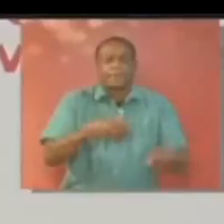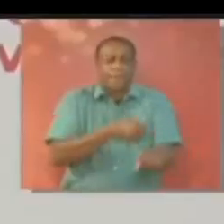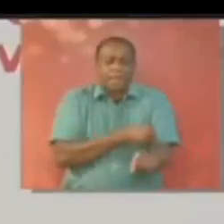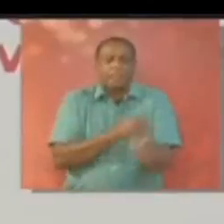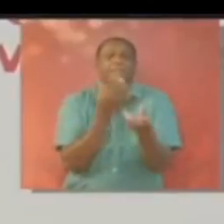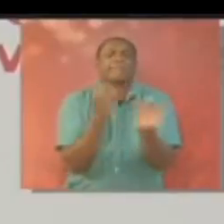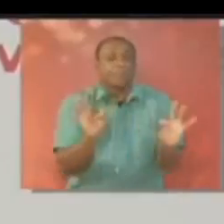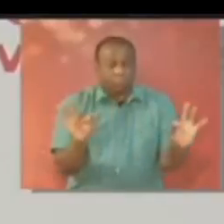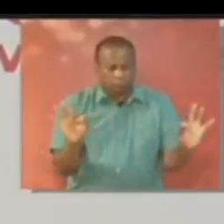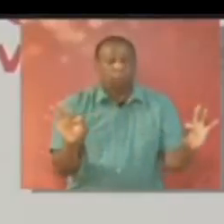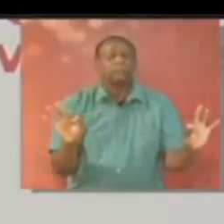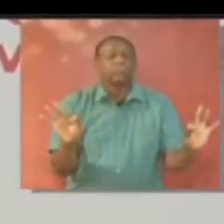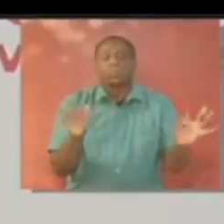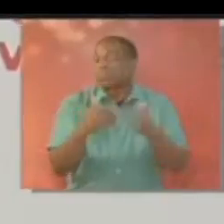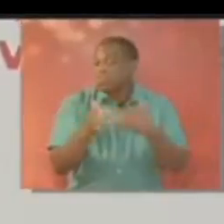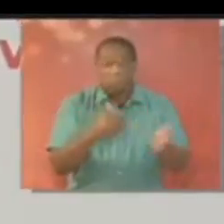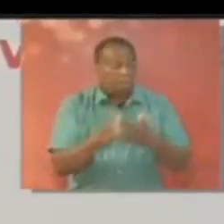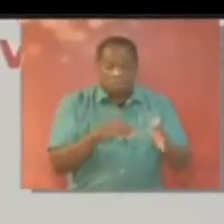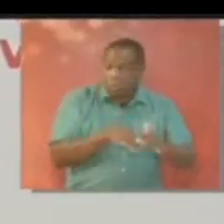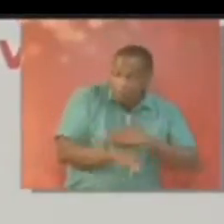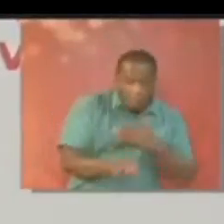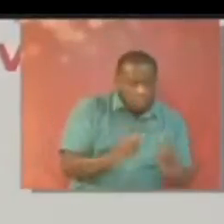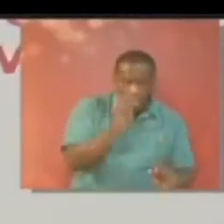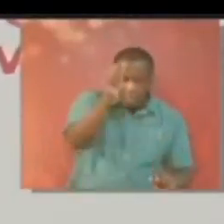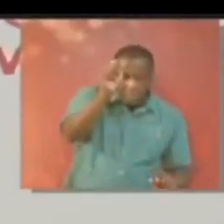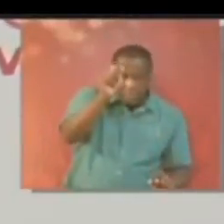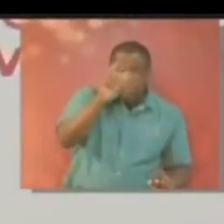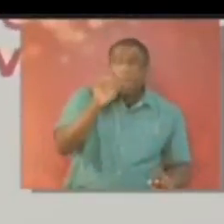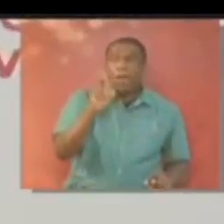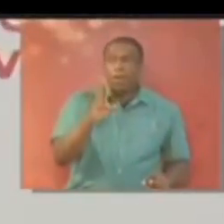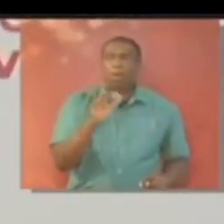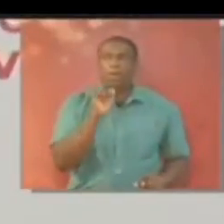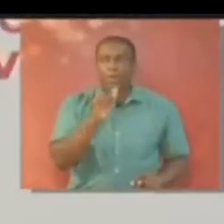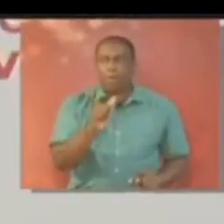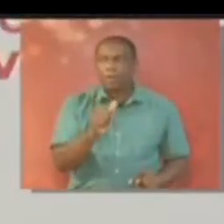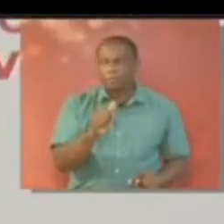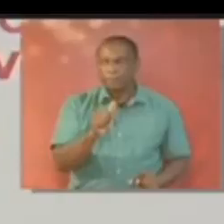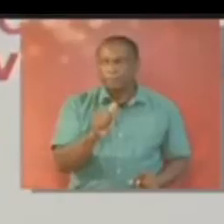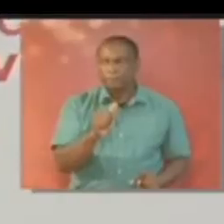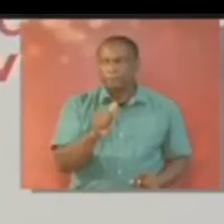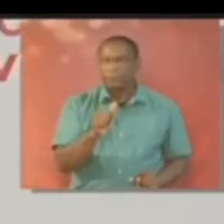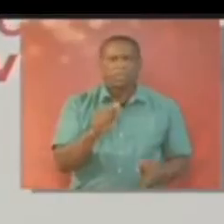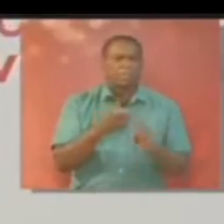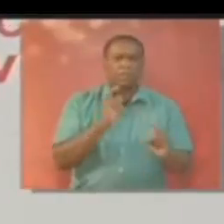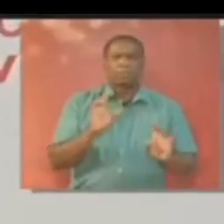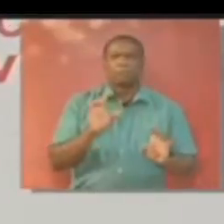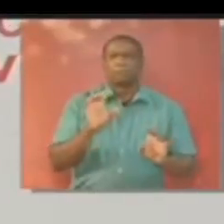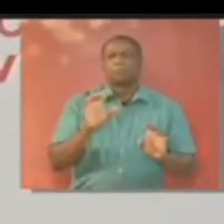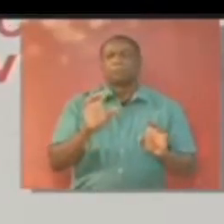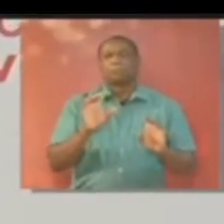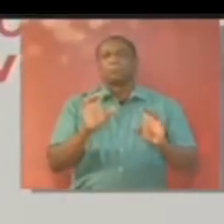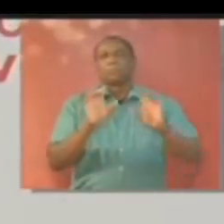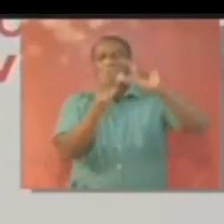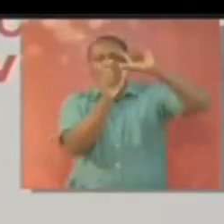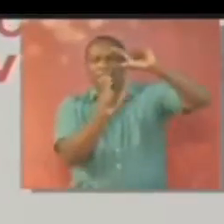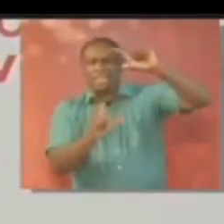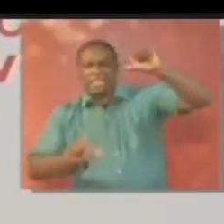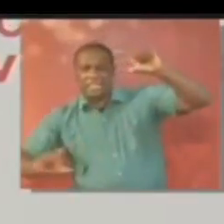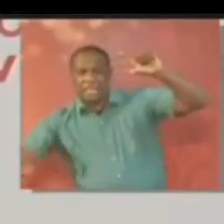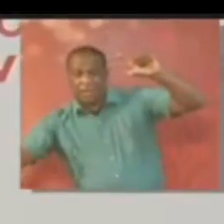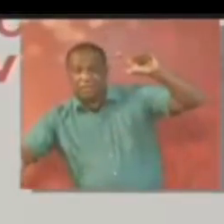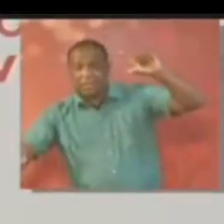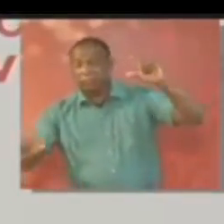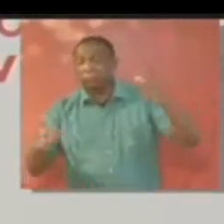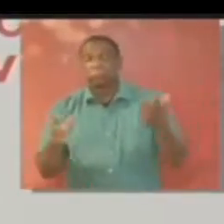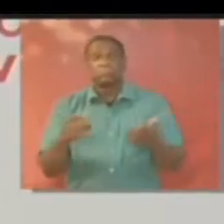of charge, whether you're a citizen, a national, a CARICOM national, a migrant, a diplomat.